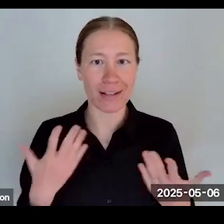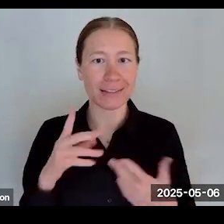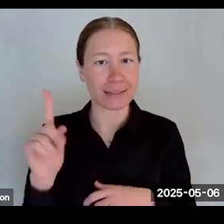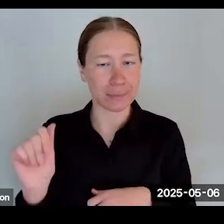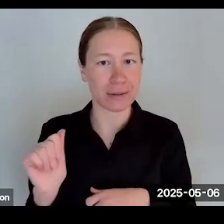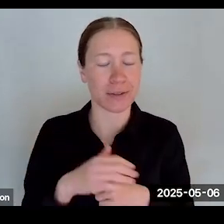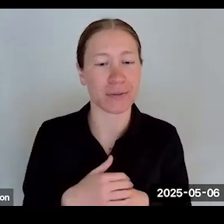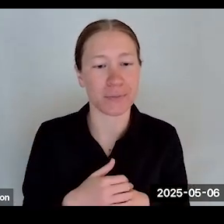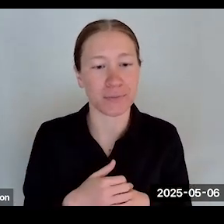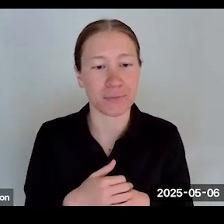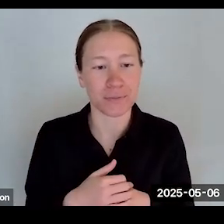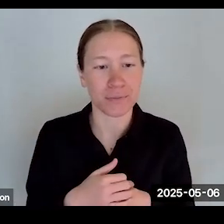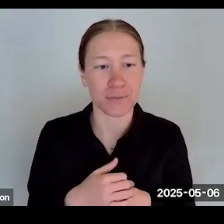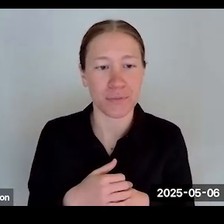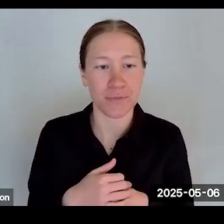disabilities.